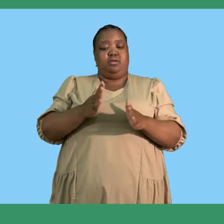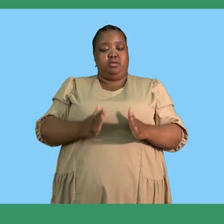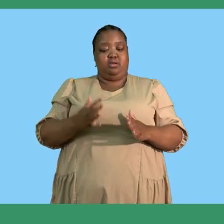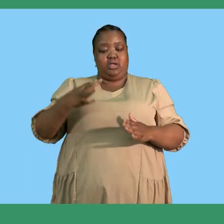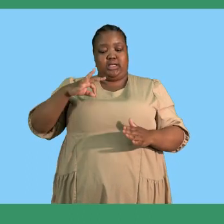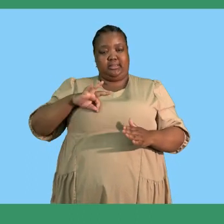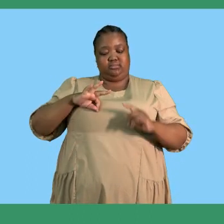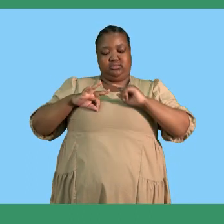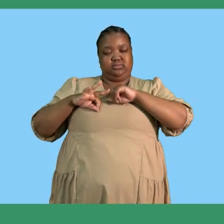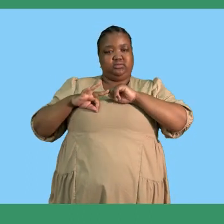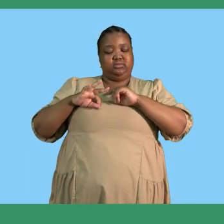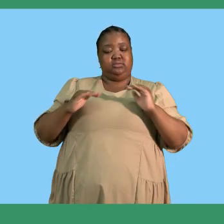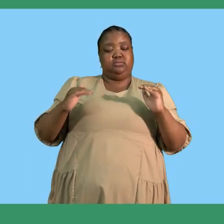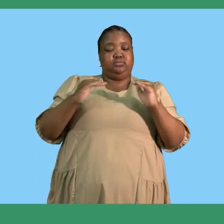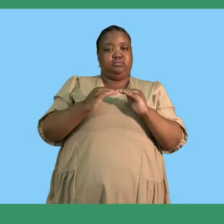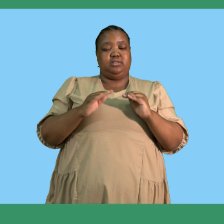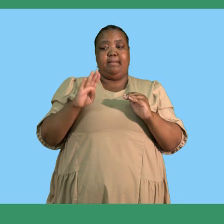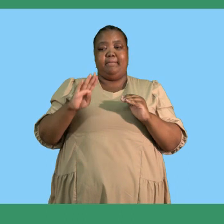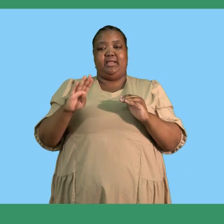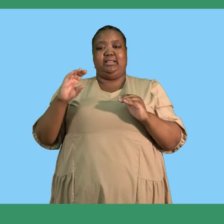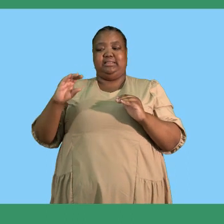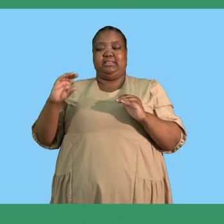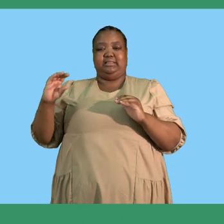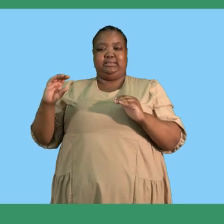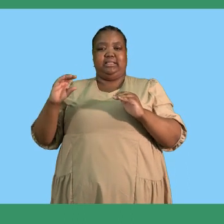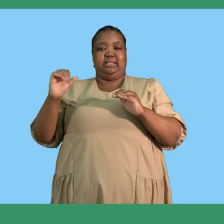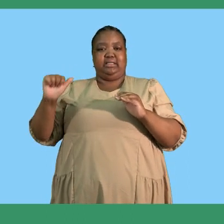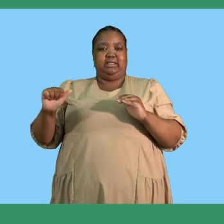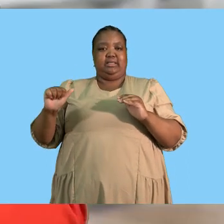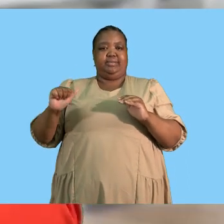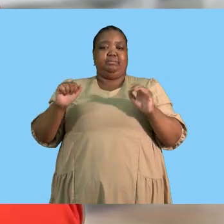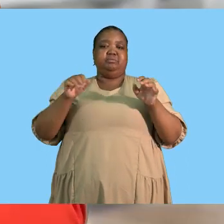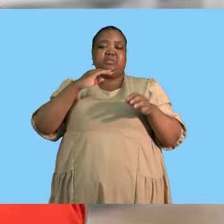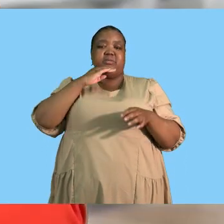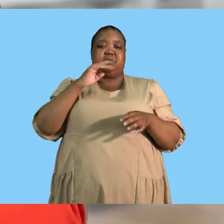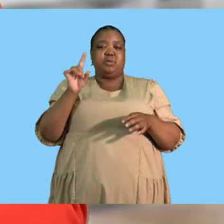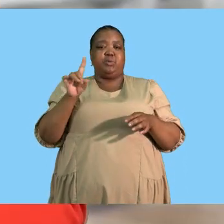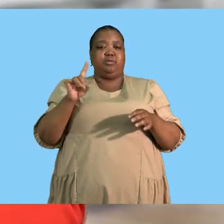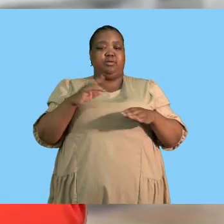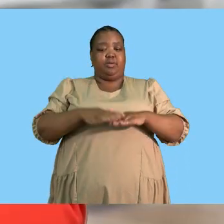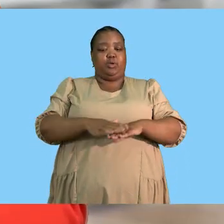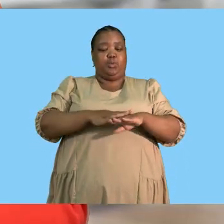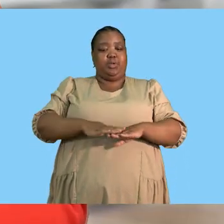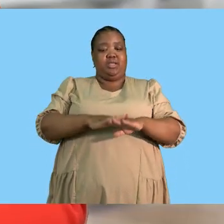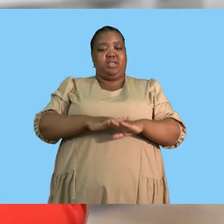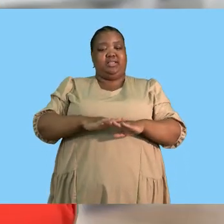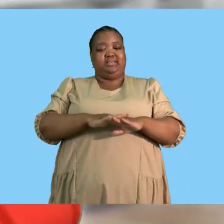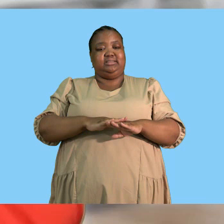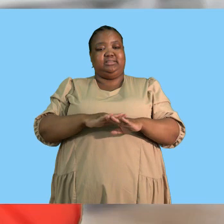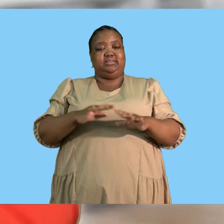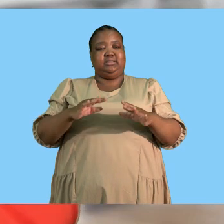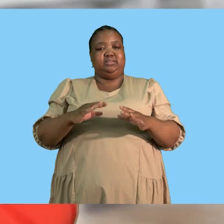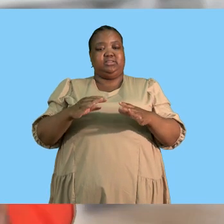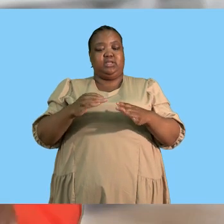their employees fair wages that comply with the BCEA. Now, remember that the BCEA simply means